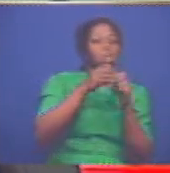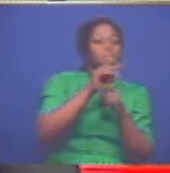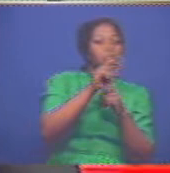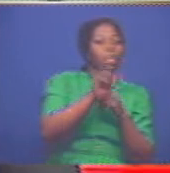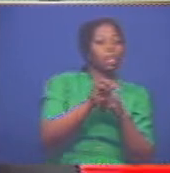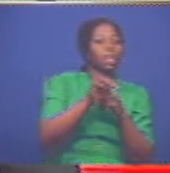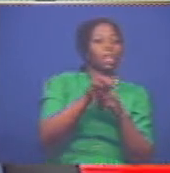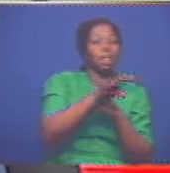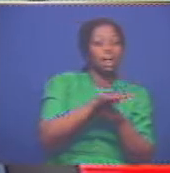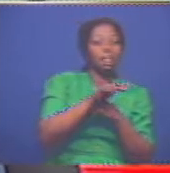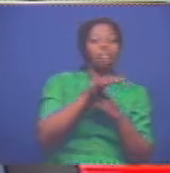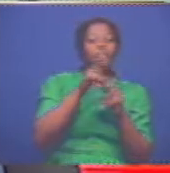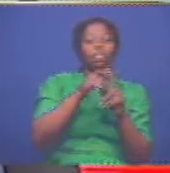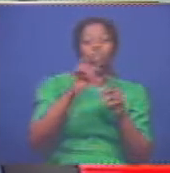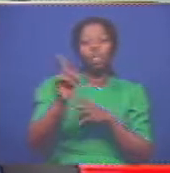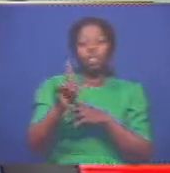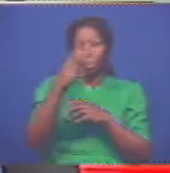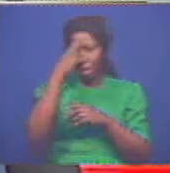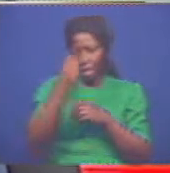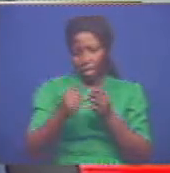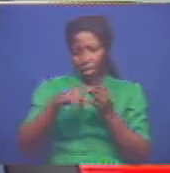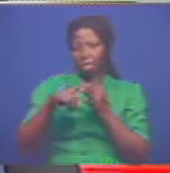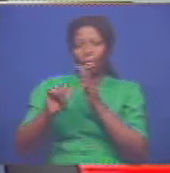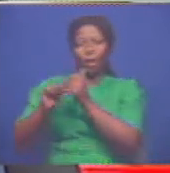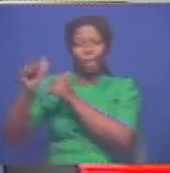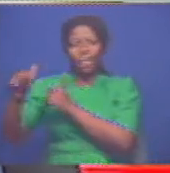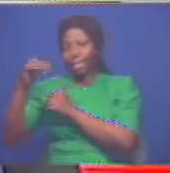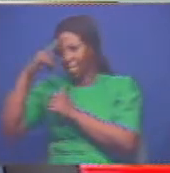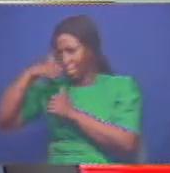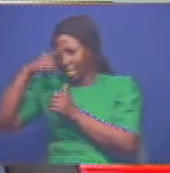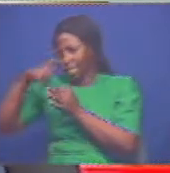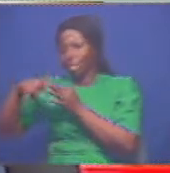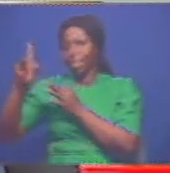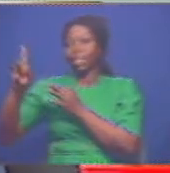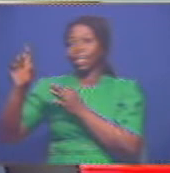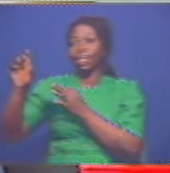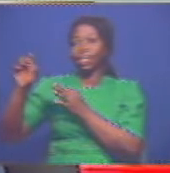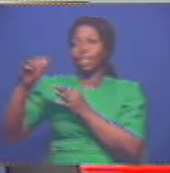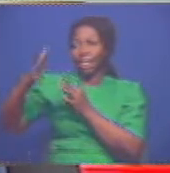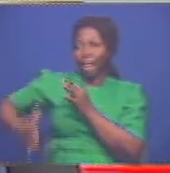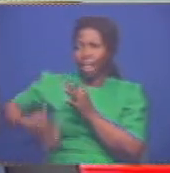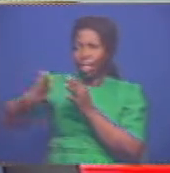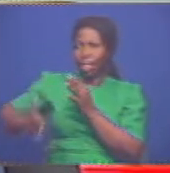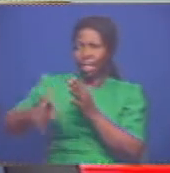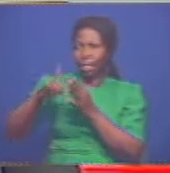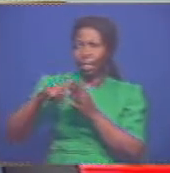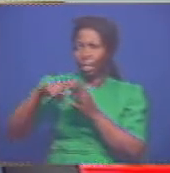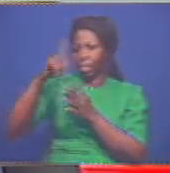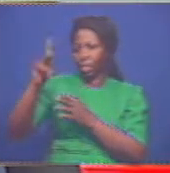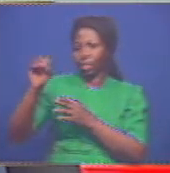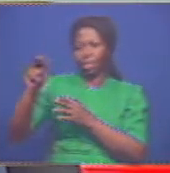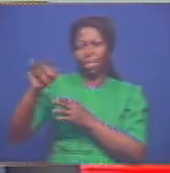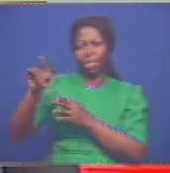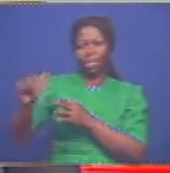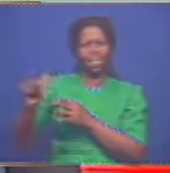is Kajiado, it is past Thika, it is Konza, Naivasha. What you do,